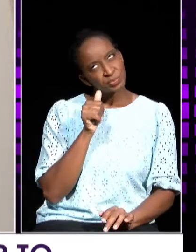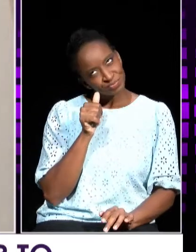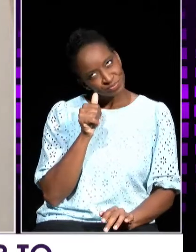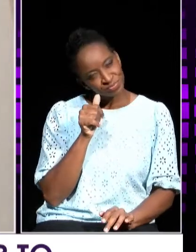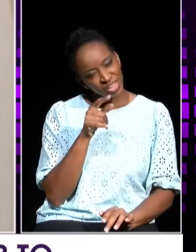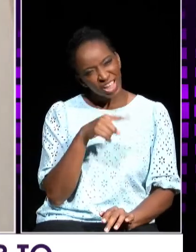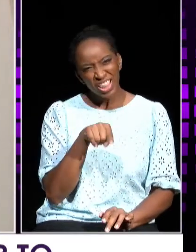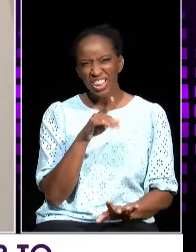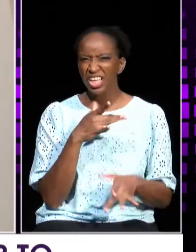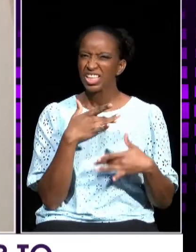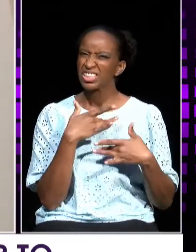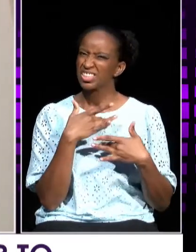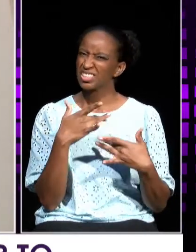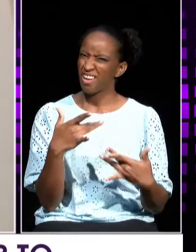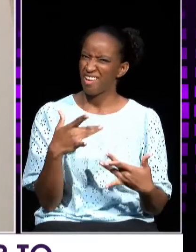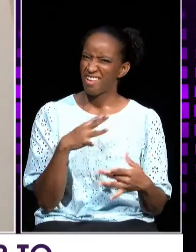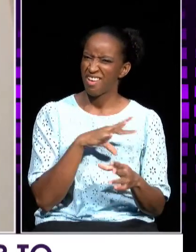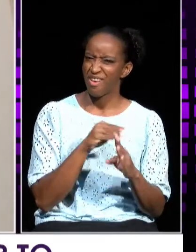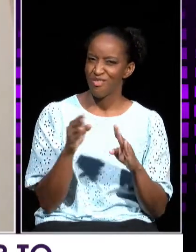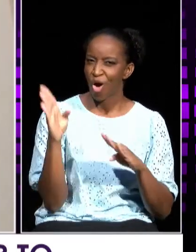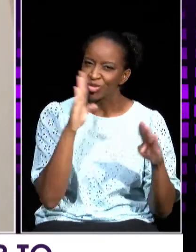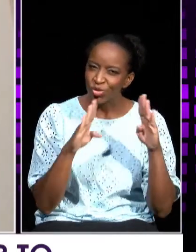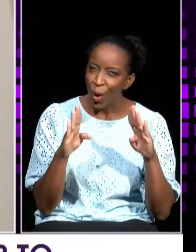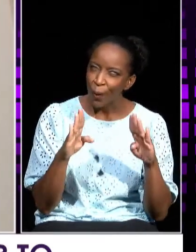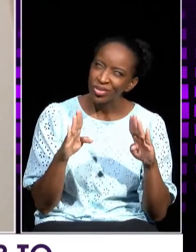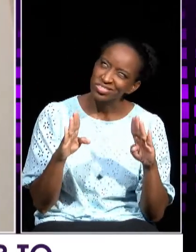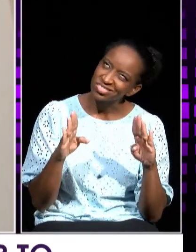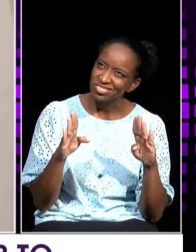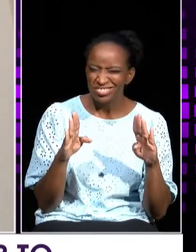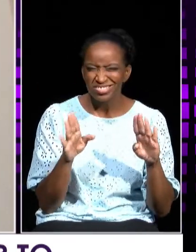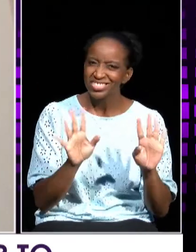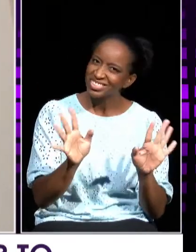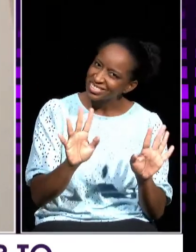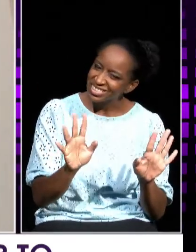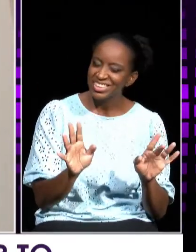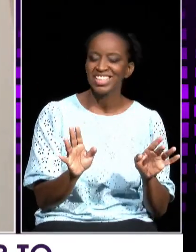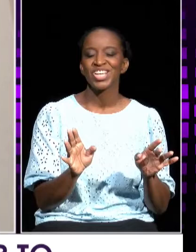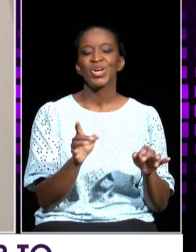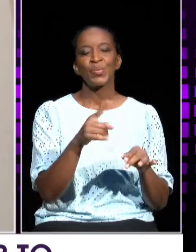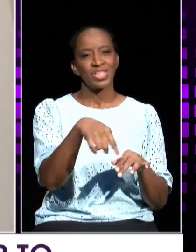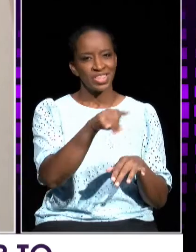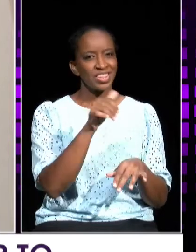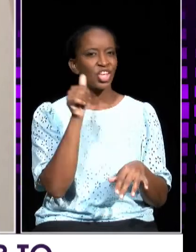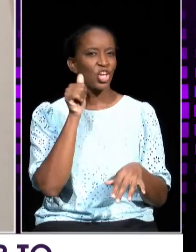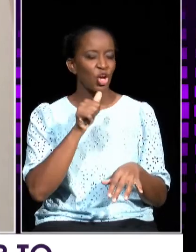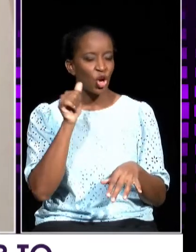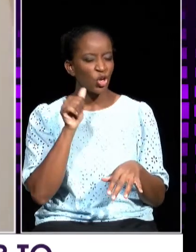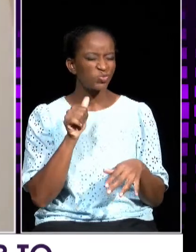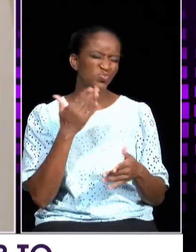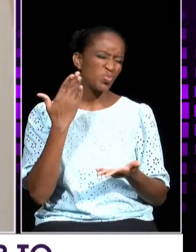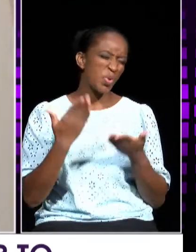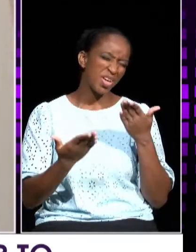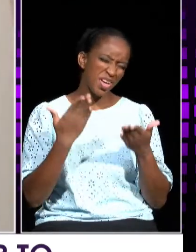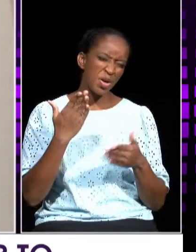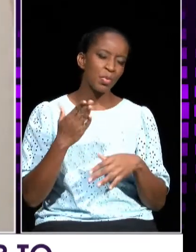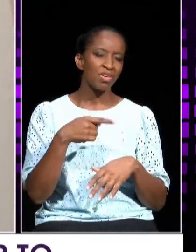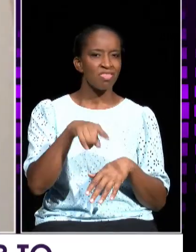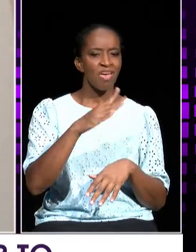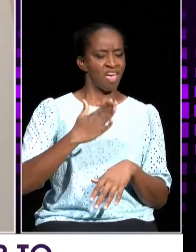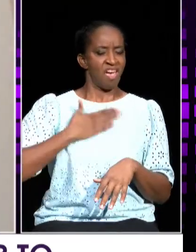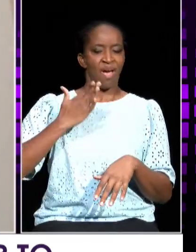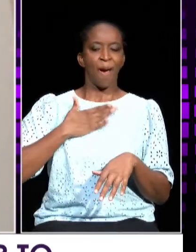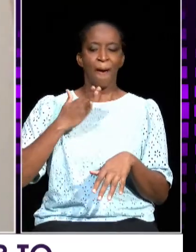part of a club like that. So I asked some teachers who would have been there before, obviously,